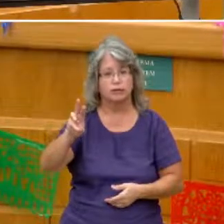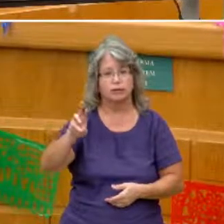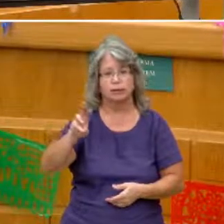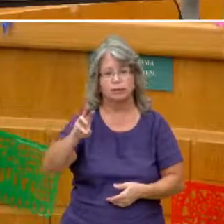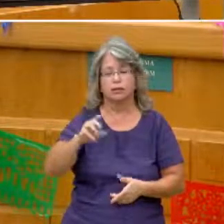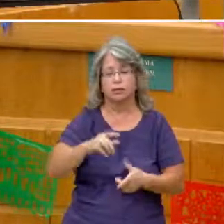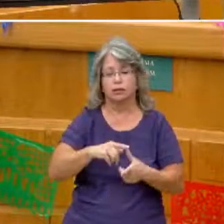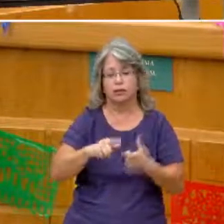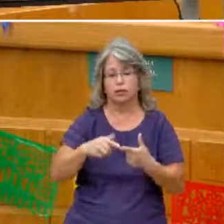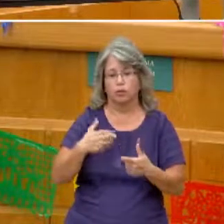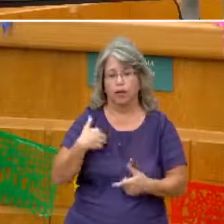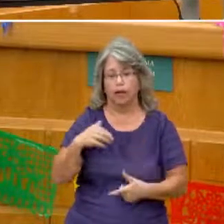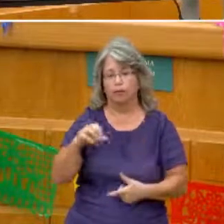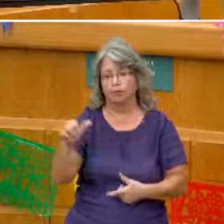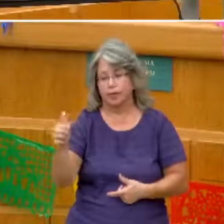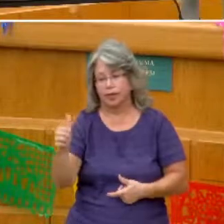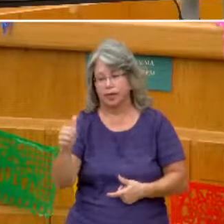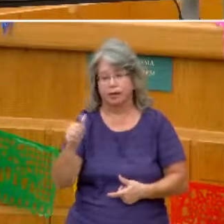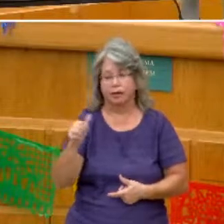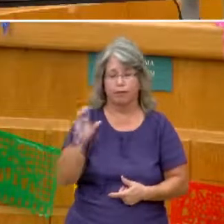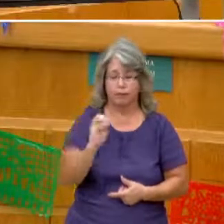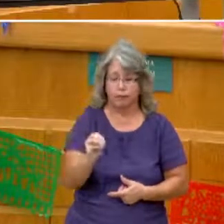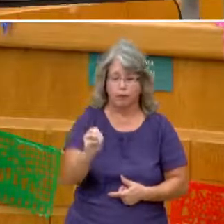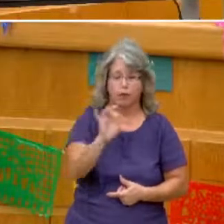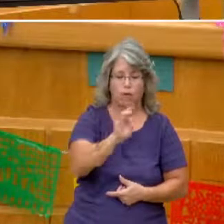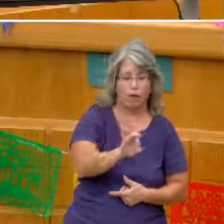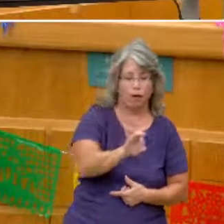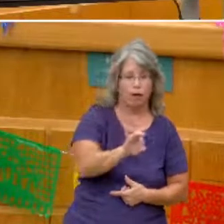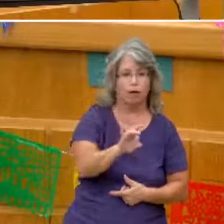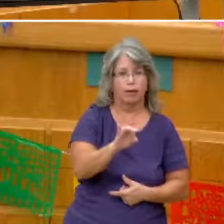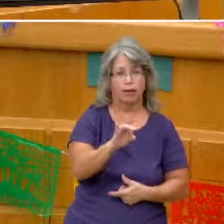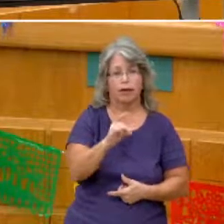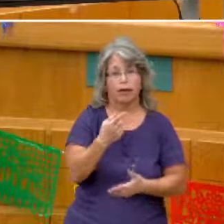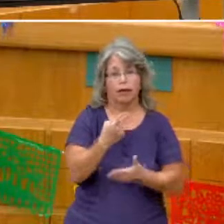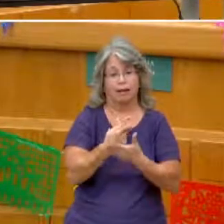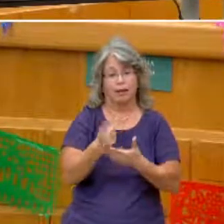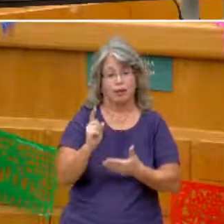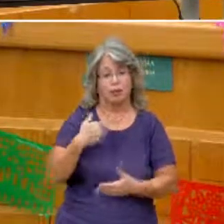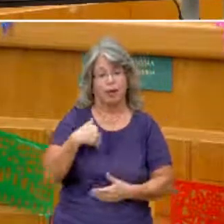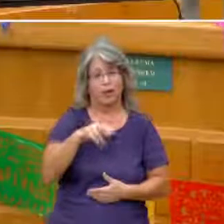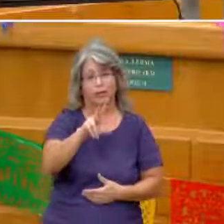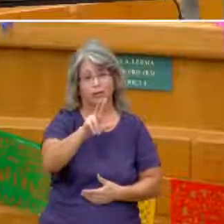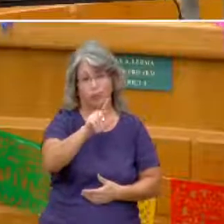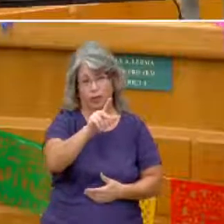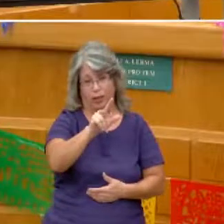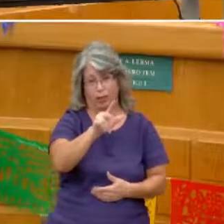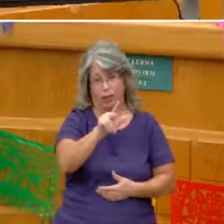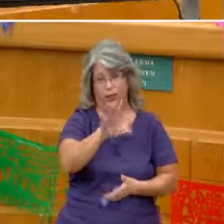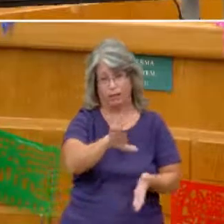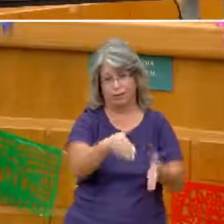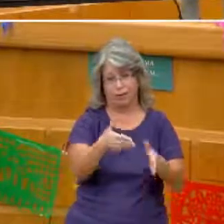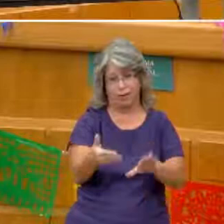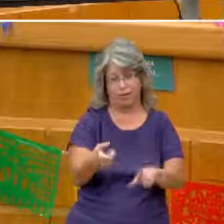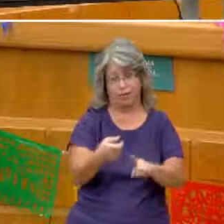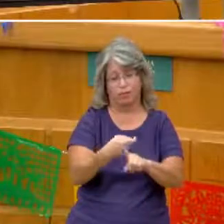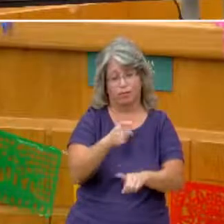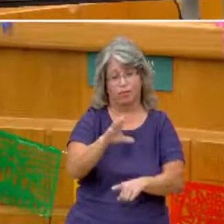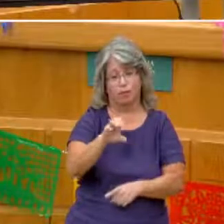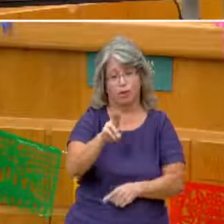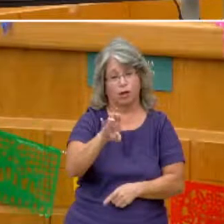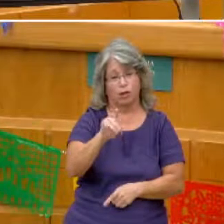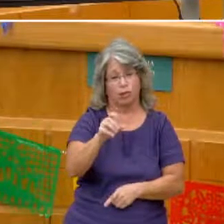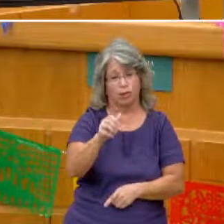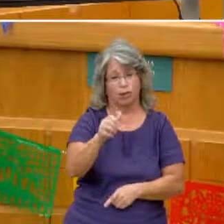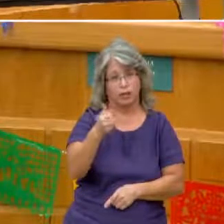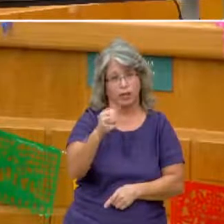8 fatalities. And so this last week we've had 23 fatalities due to COVID-19, and the week prior